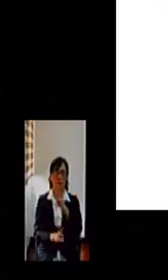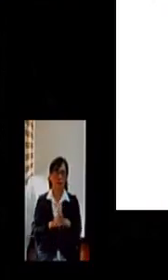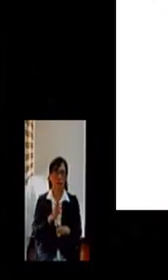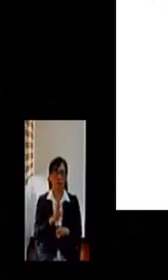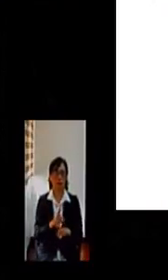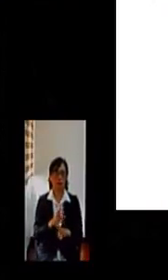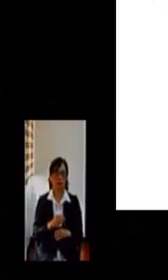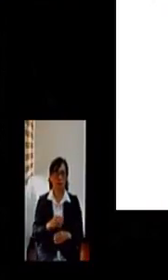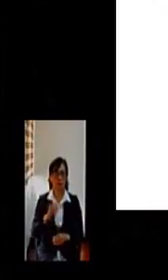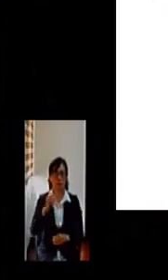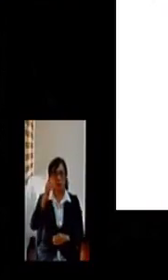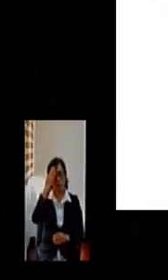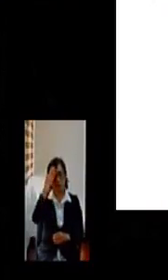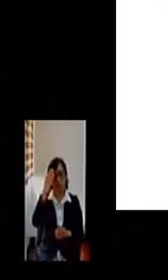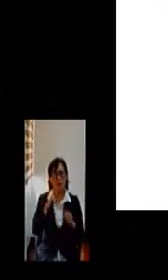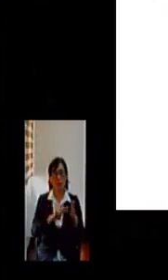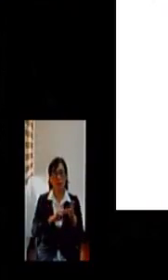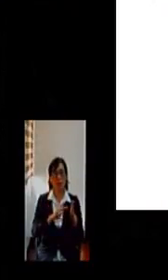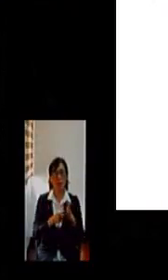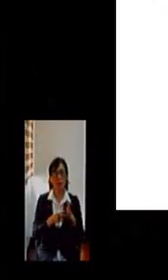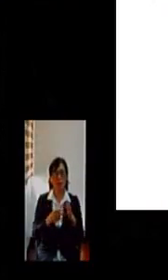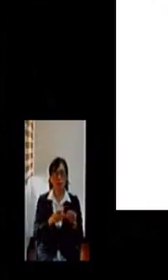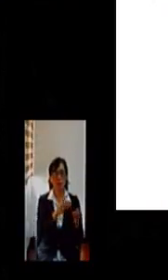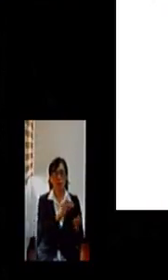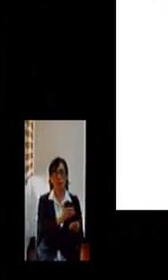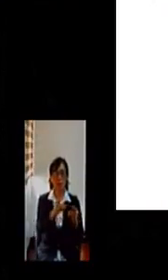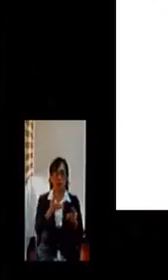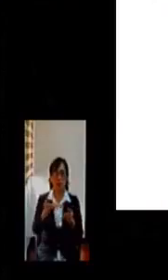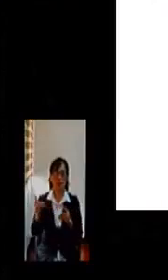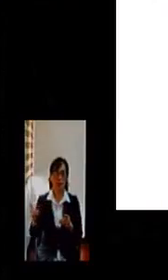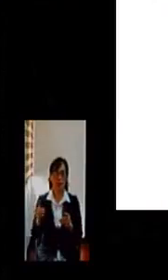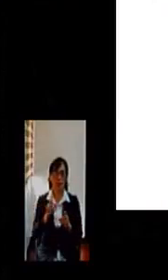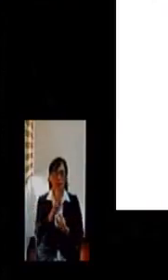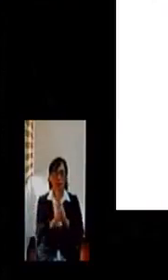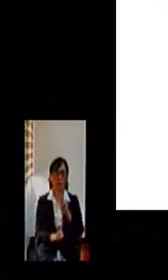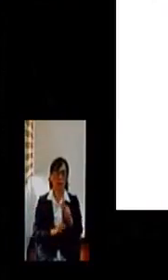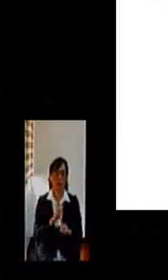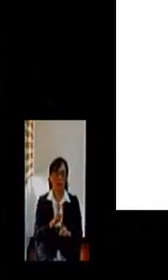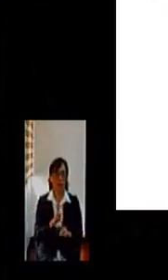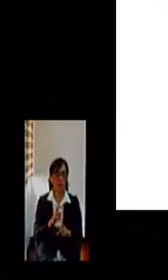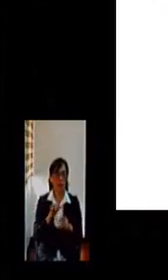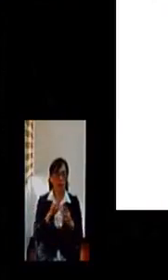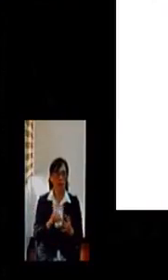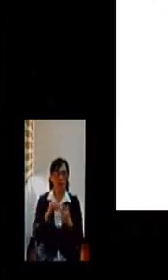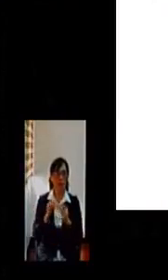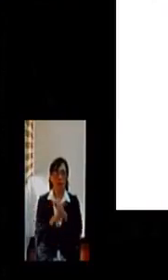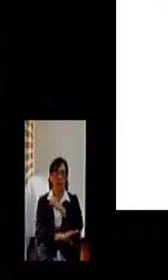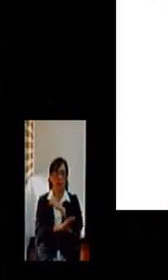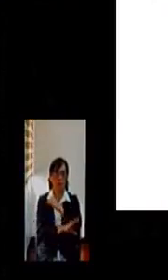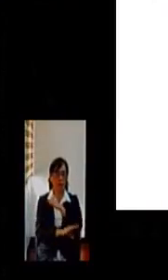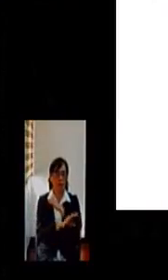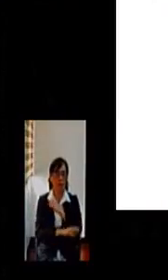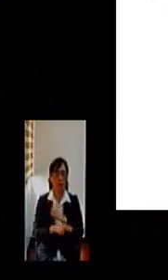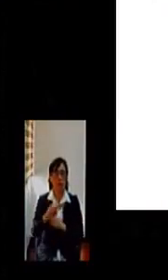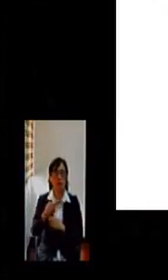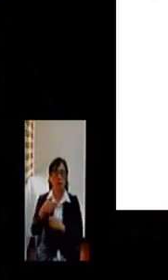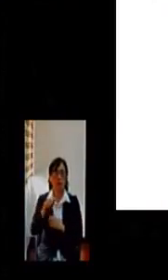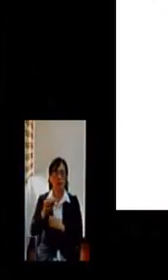is by no means evenly distributed in our planet, and some countries, especially in the tropics, harbor far